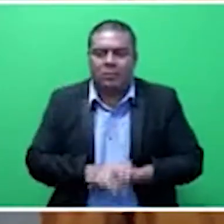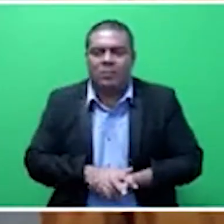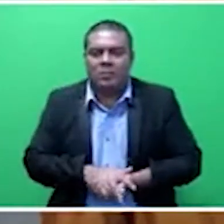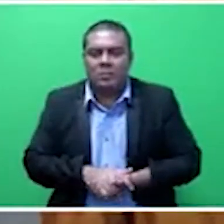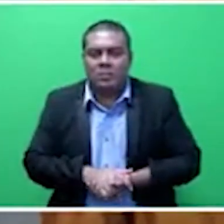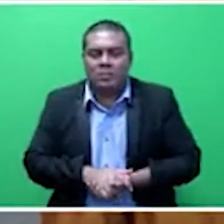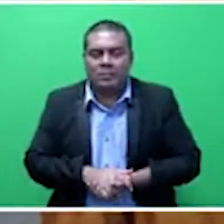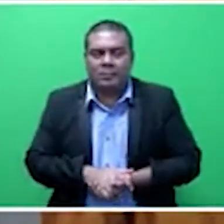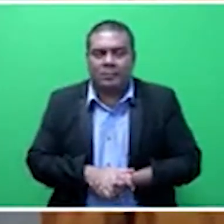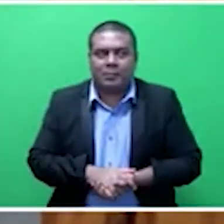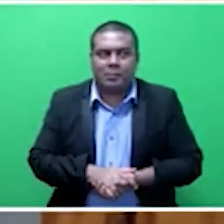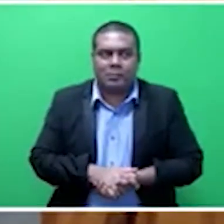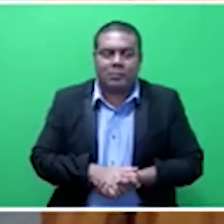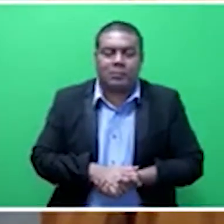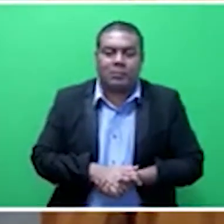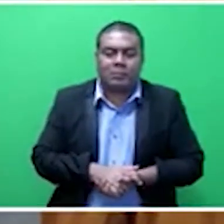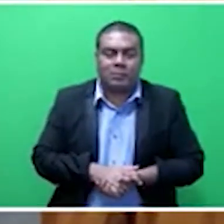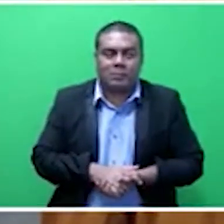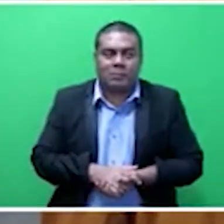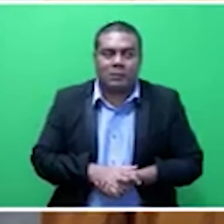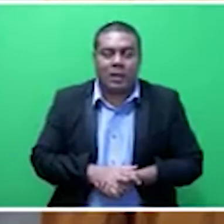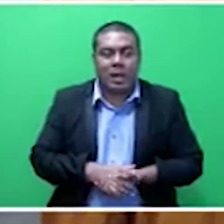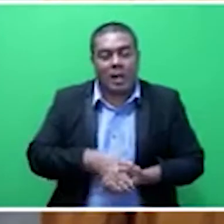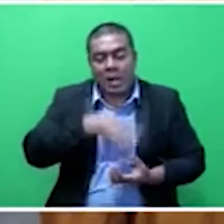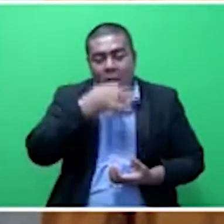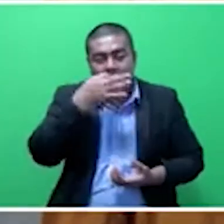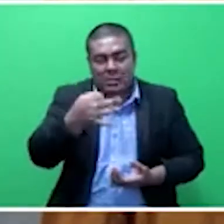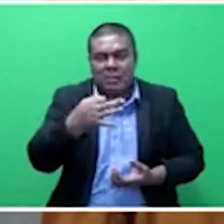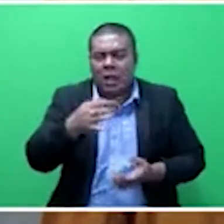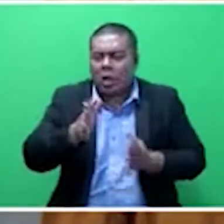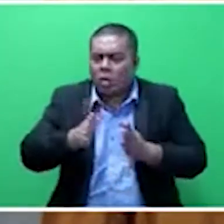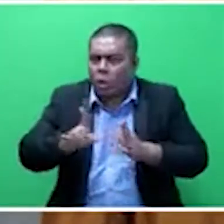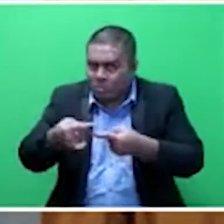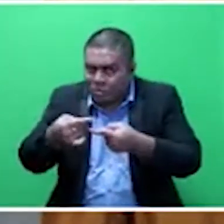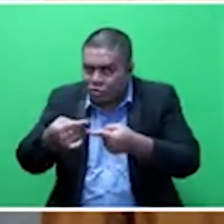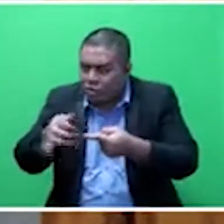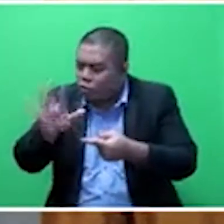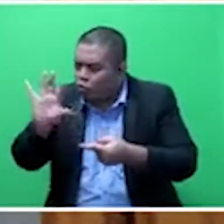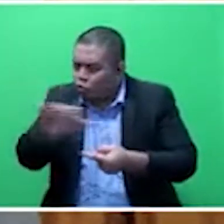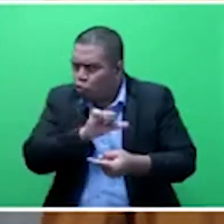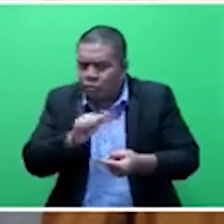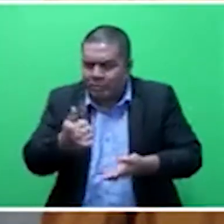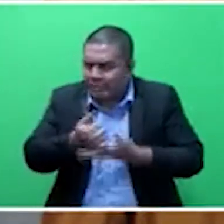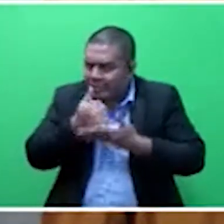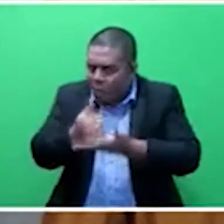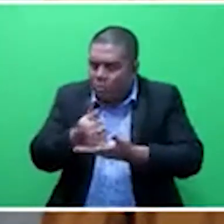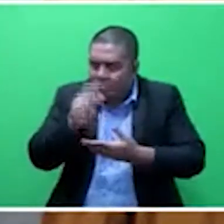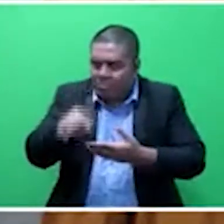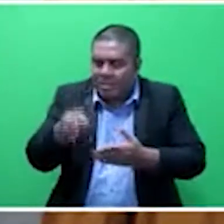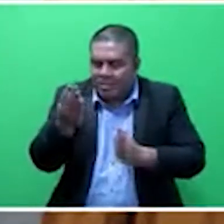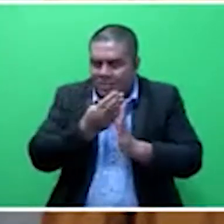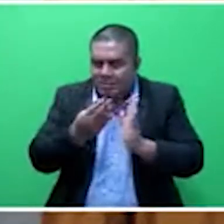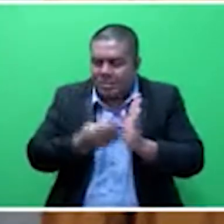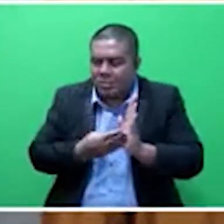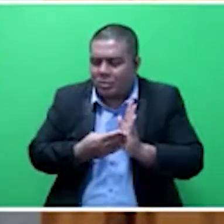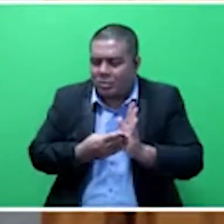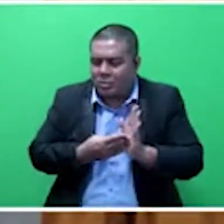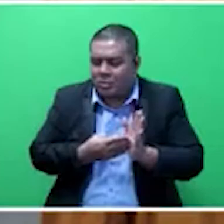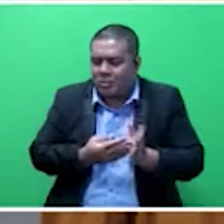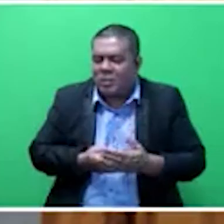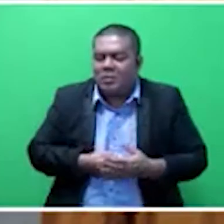Mr. Speaker, sir, I humbly urge the opposition to support this great and take our beloved nation to a